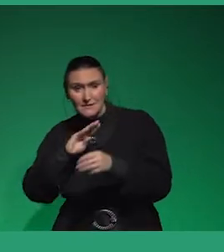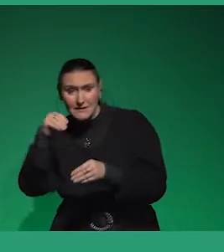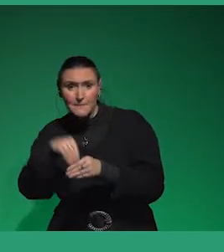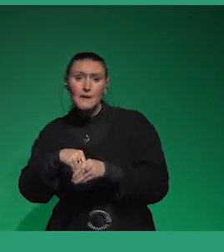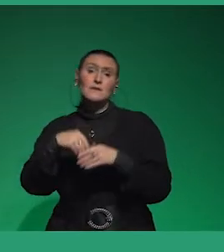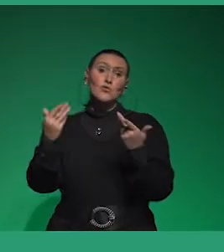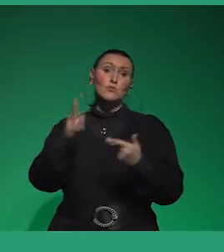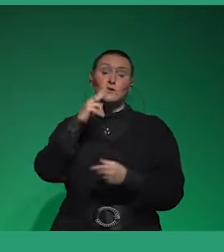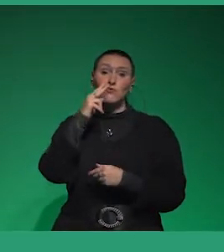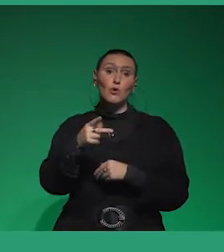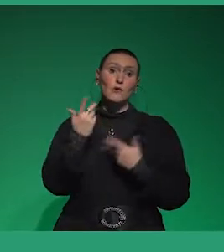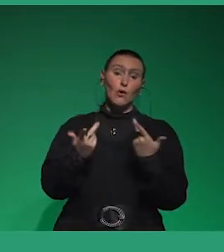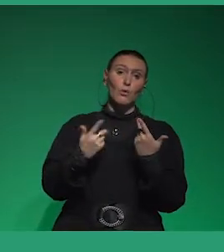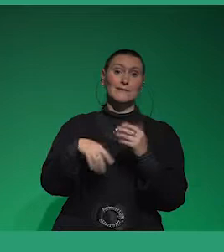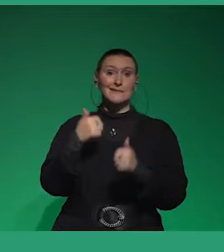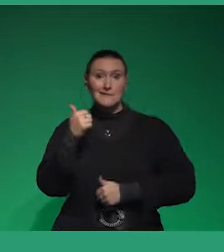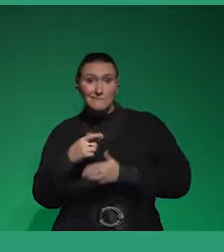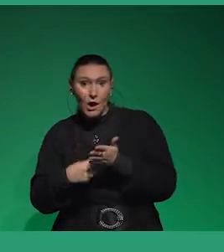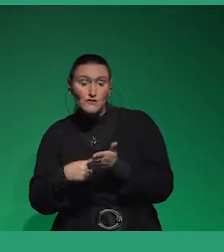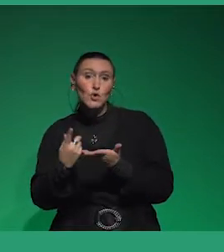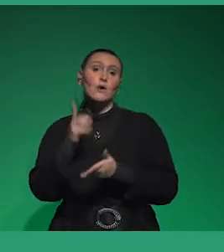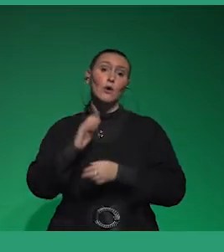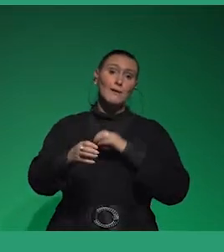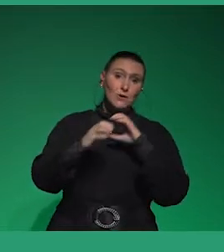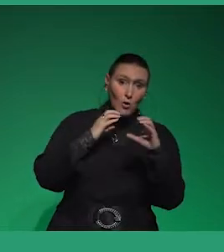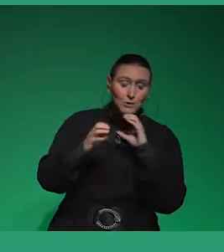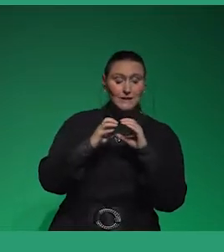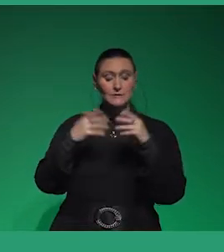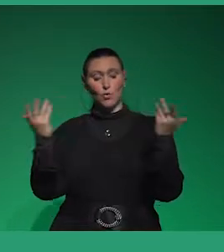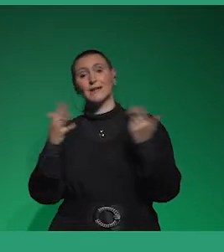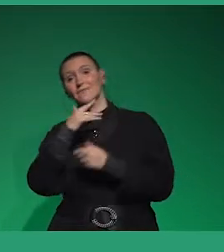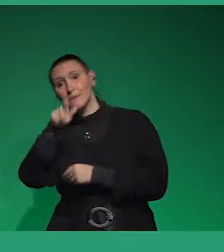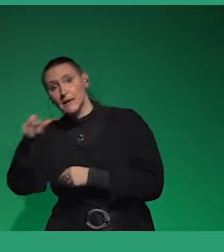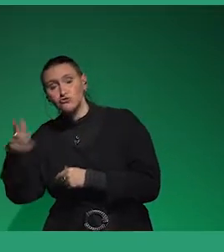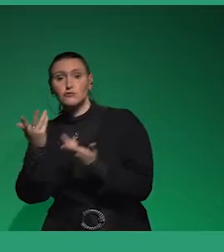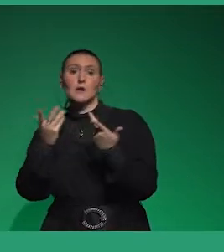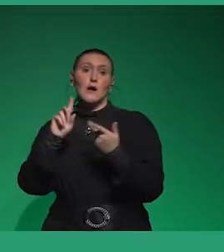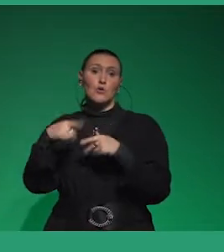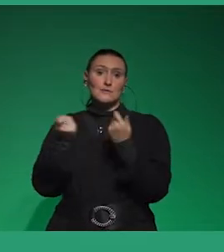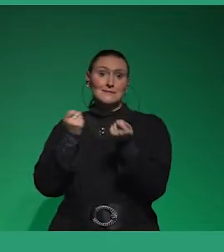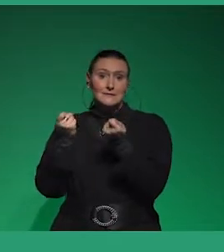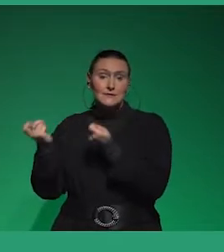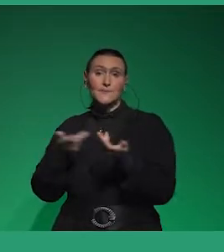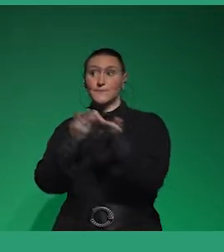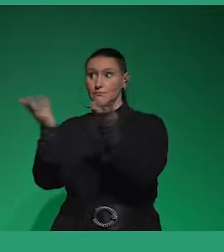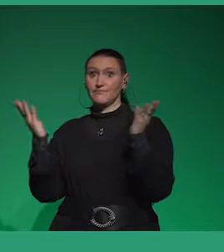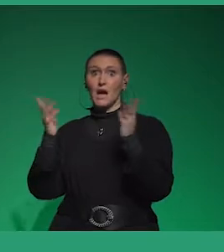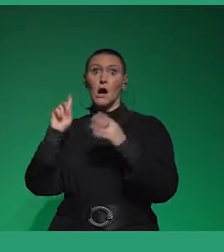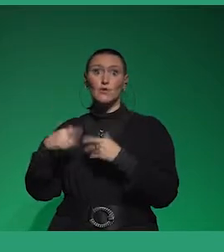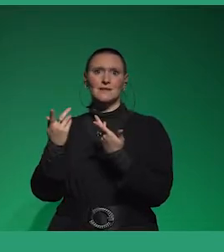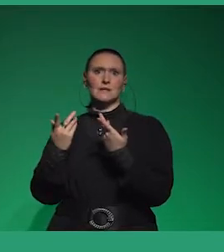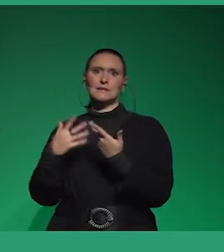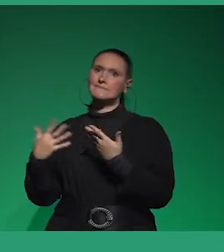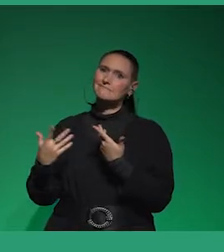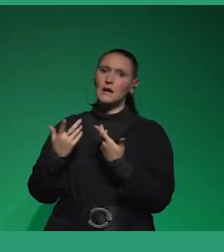communication, understanding, and many interaction with our partners. And we also trying to build and efficient supporting system then